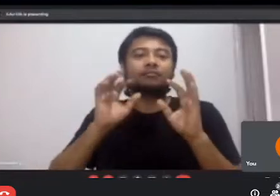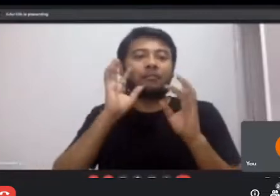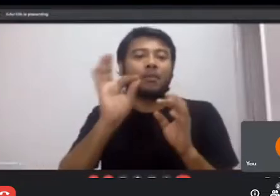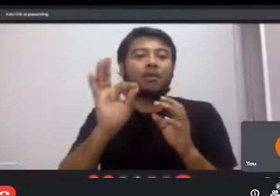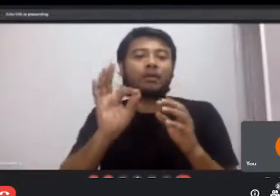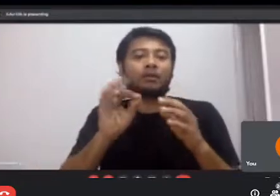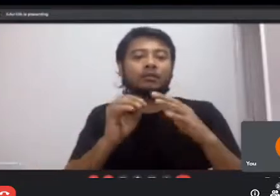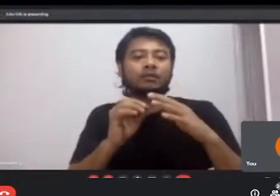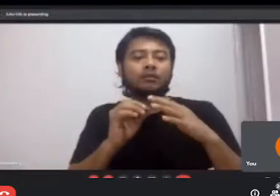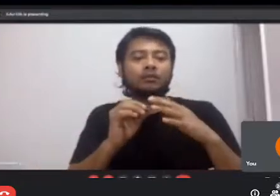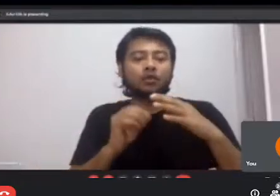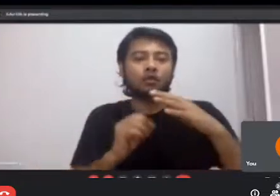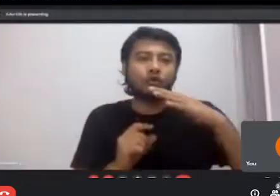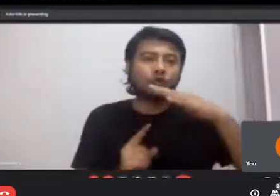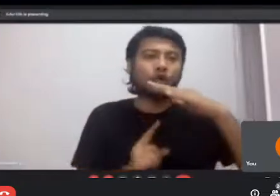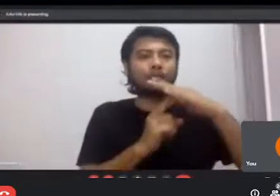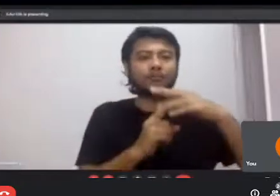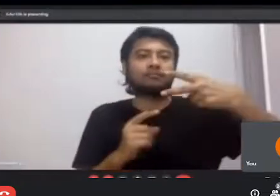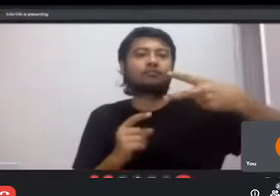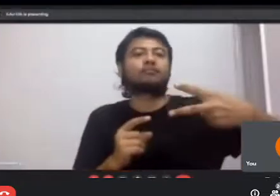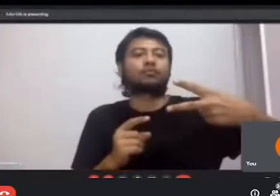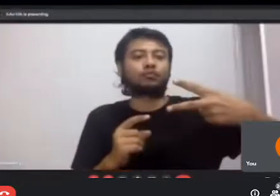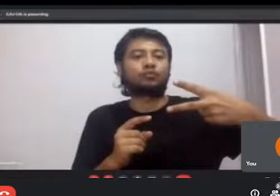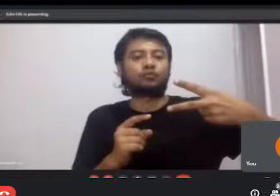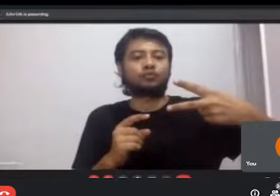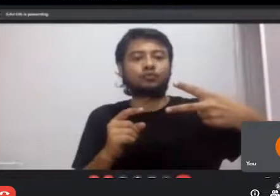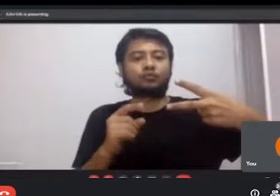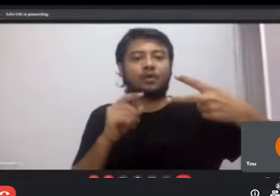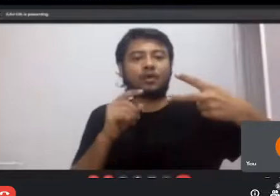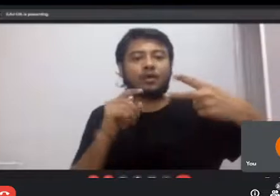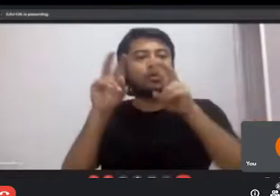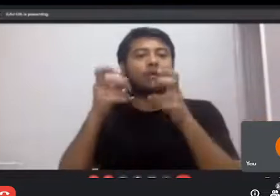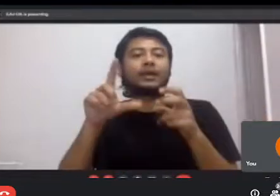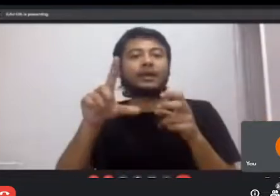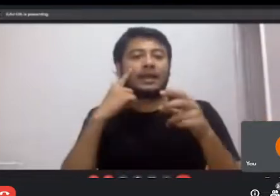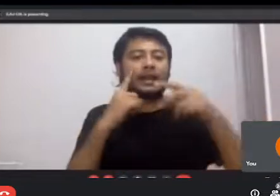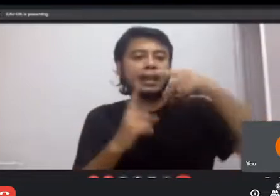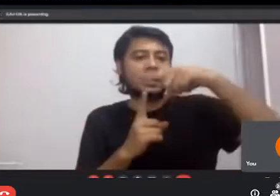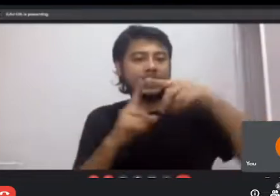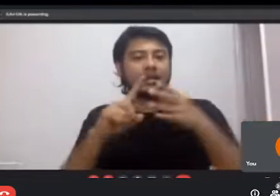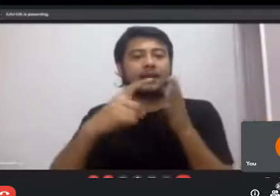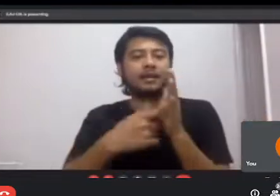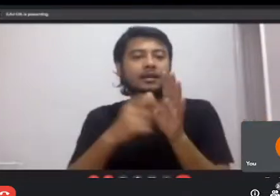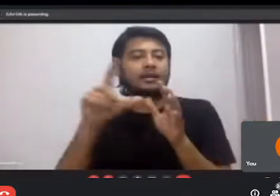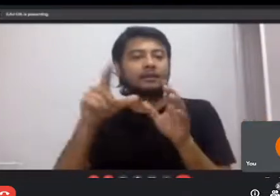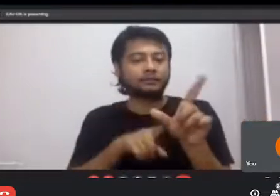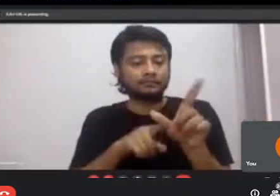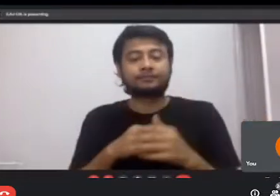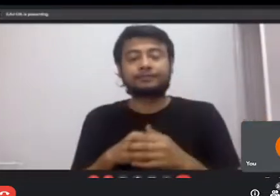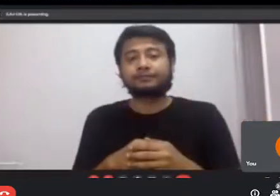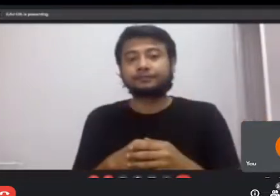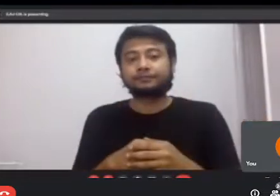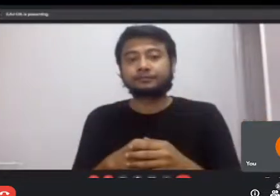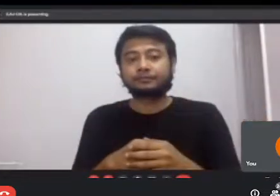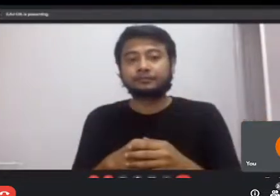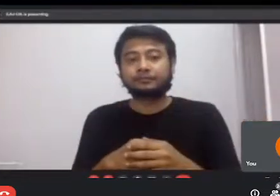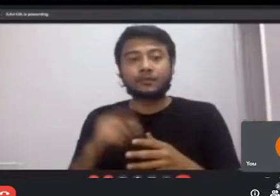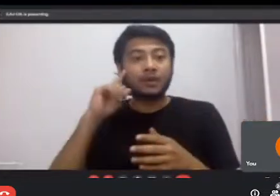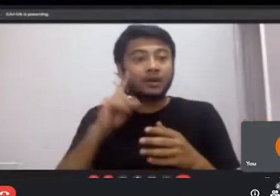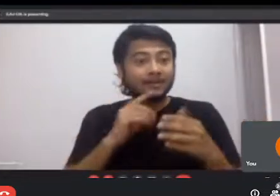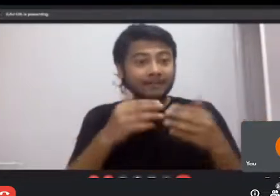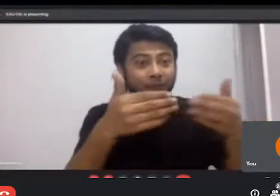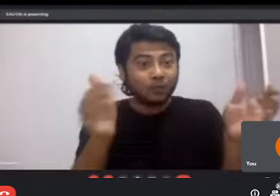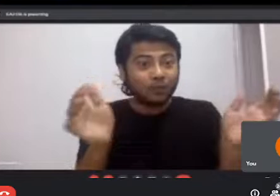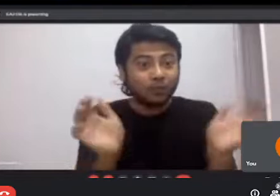And the main point of our research with deaf communities is to extend the concept